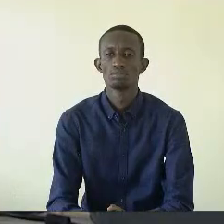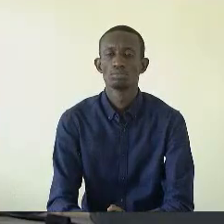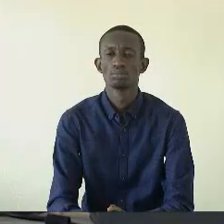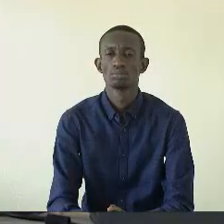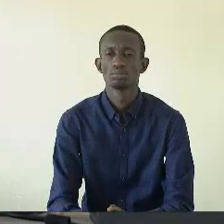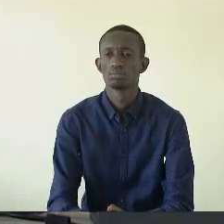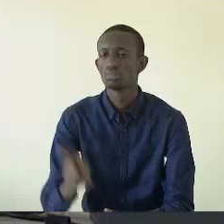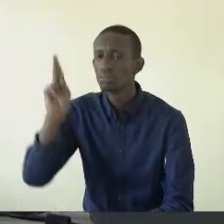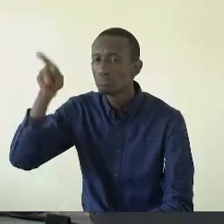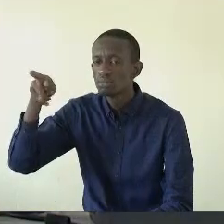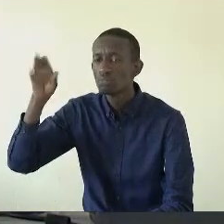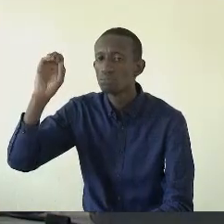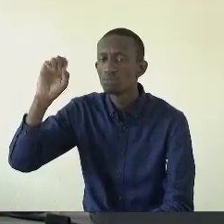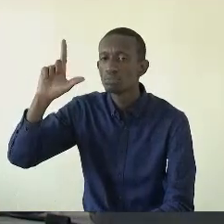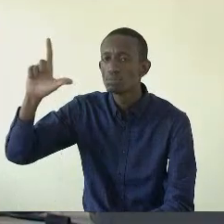pollination,